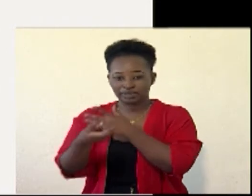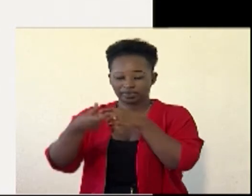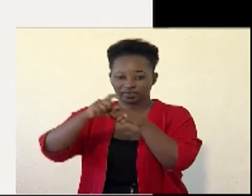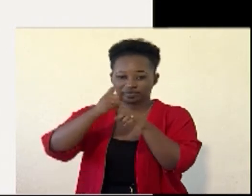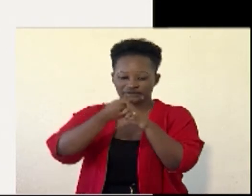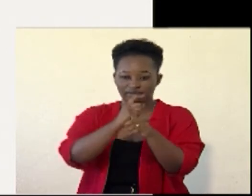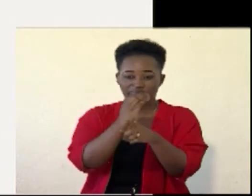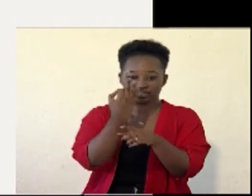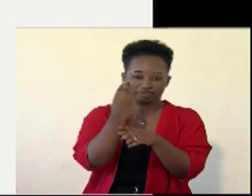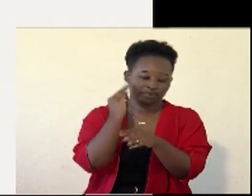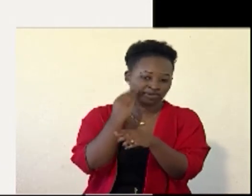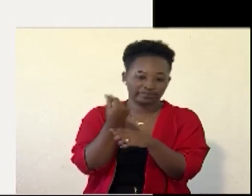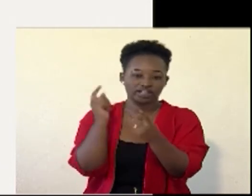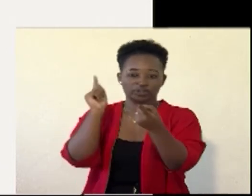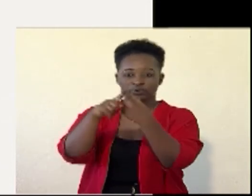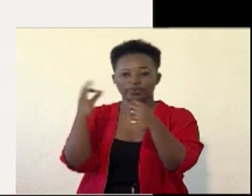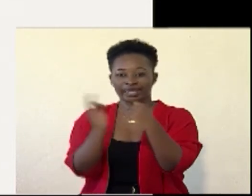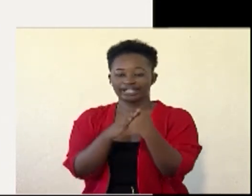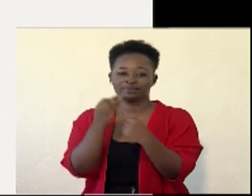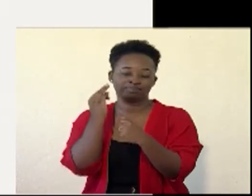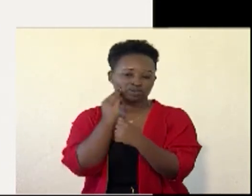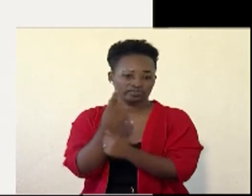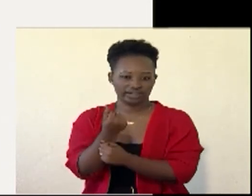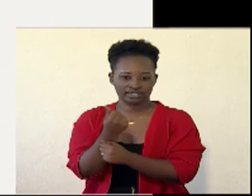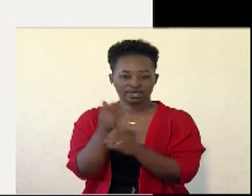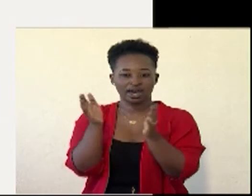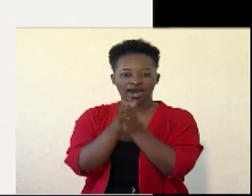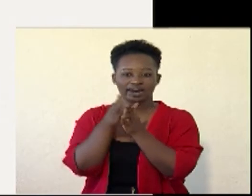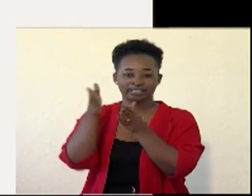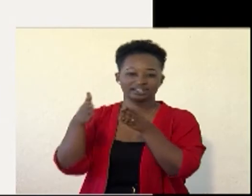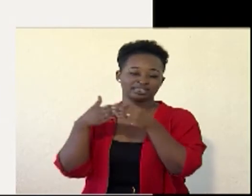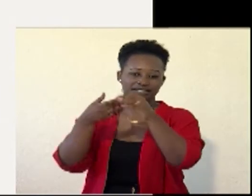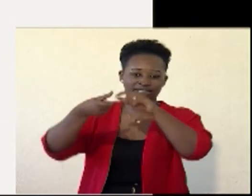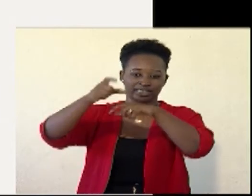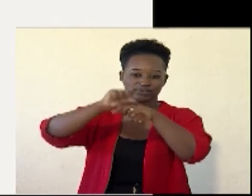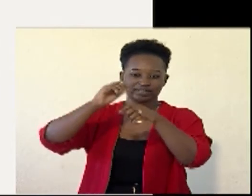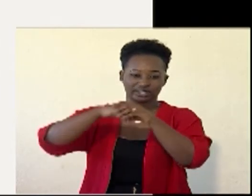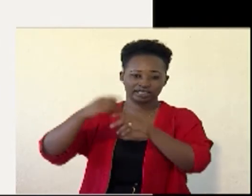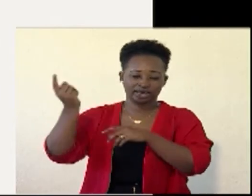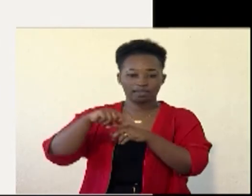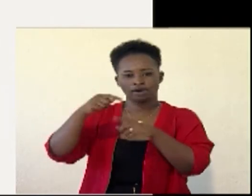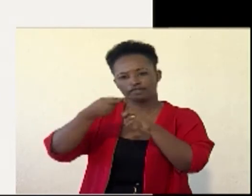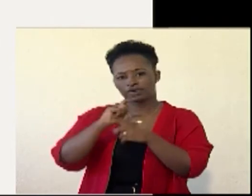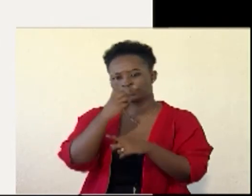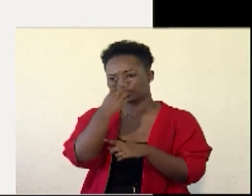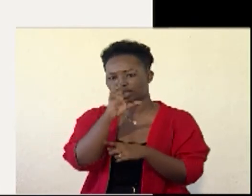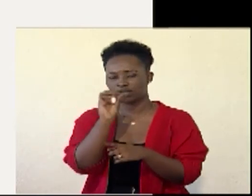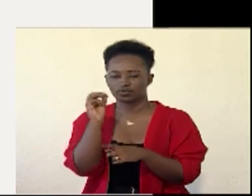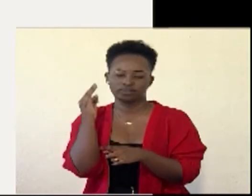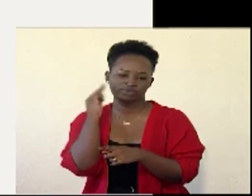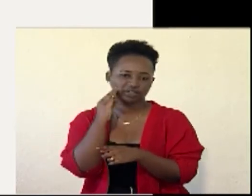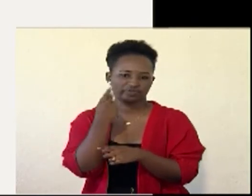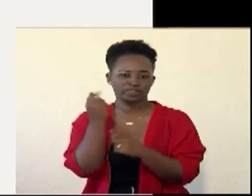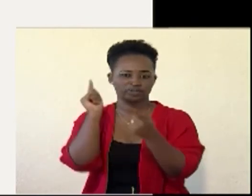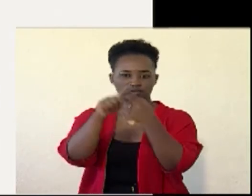million francs to 8 million francs, and this led to an increase in income from 200 million francs